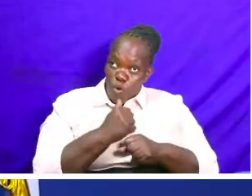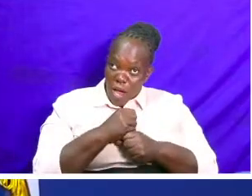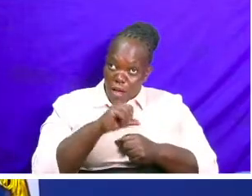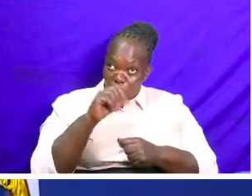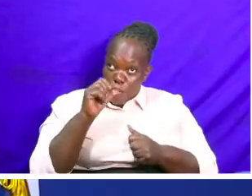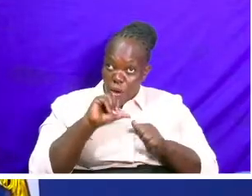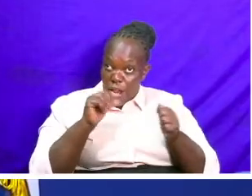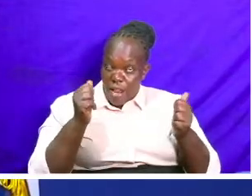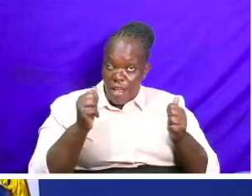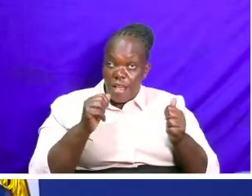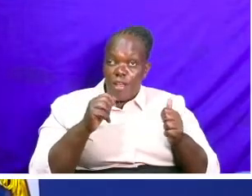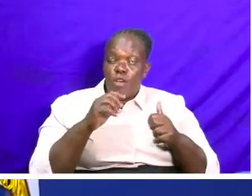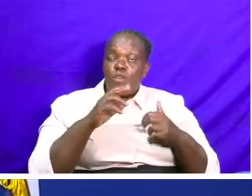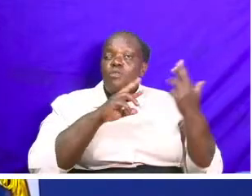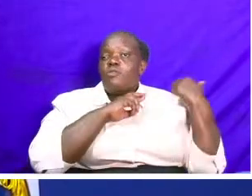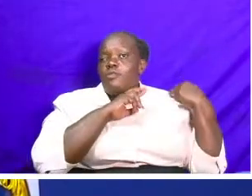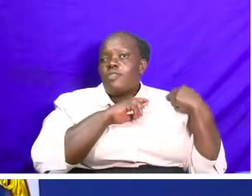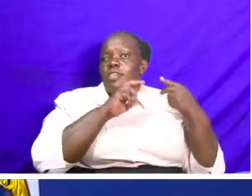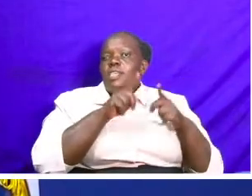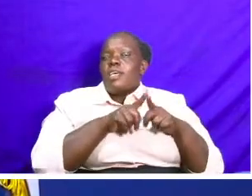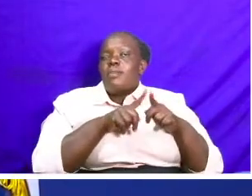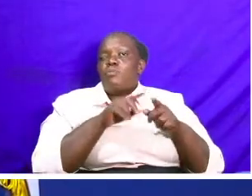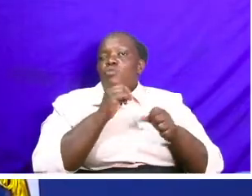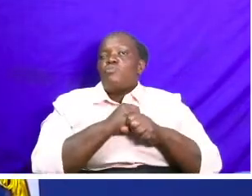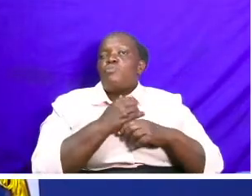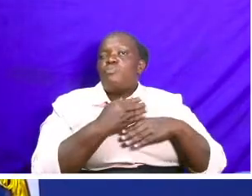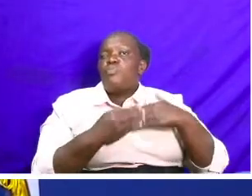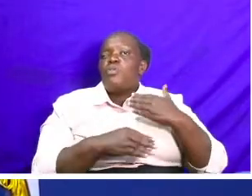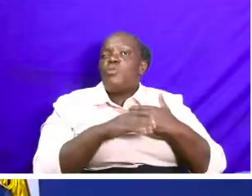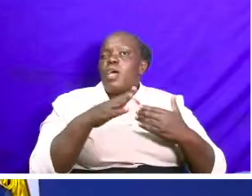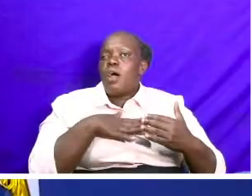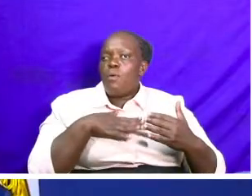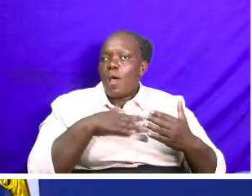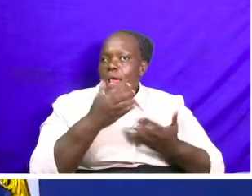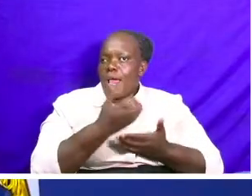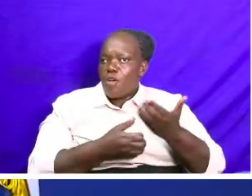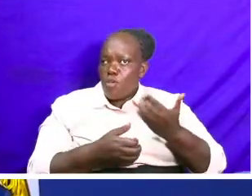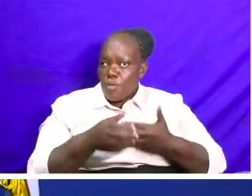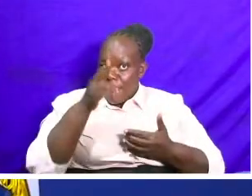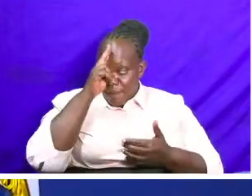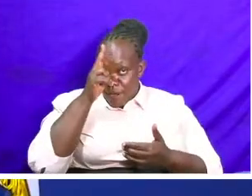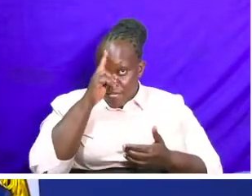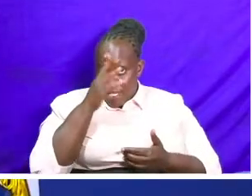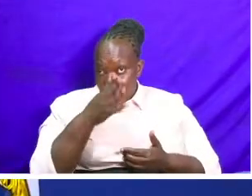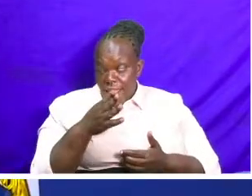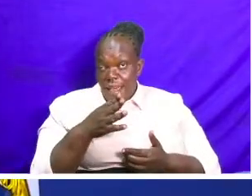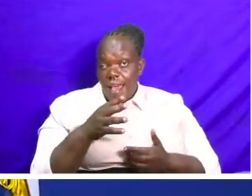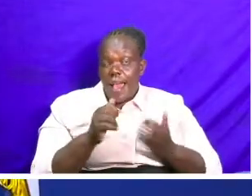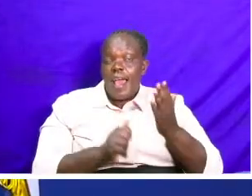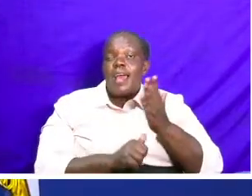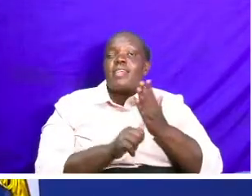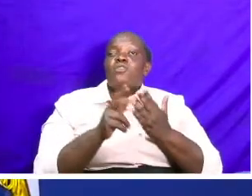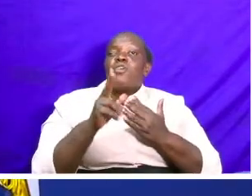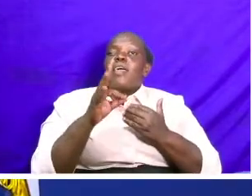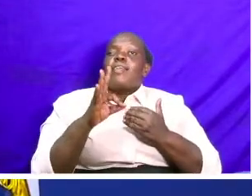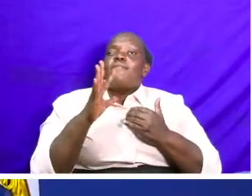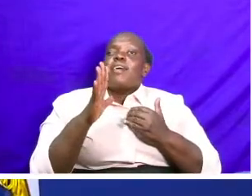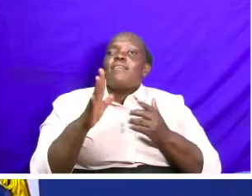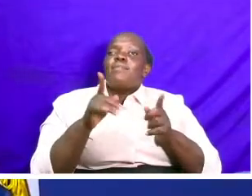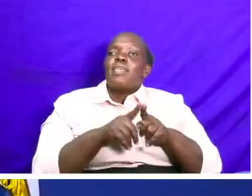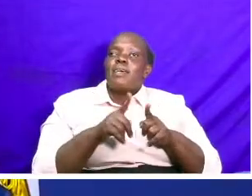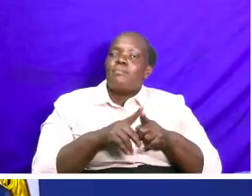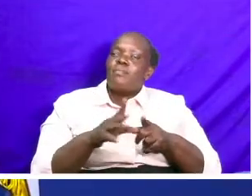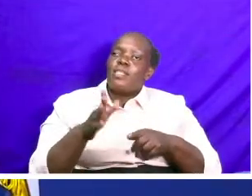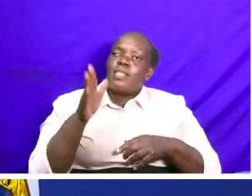their duty, all hands on deck, building our economy. The police, as per Article 35, are supposed to provide